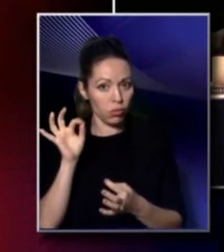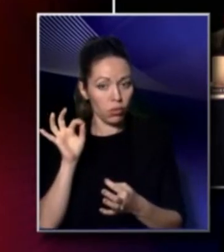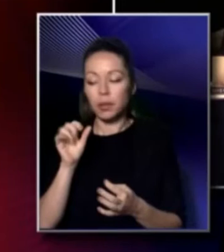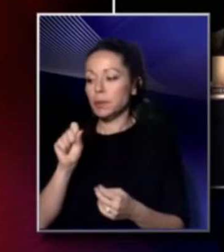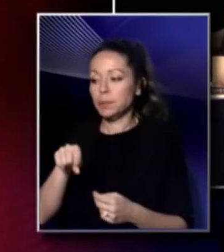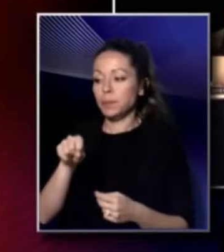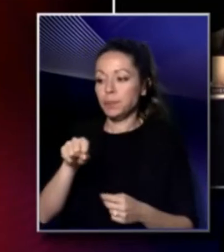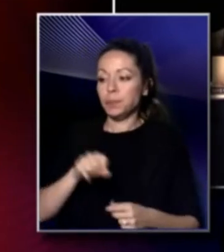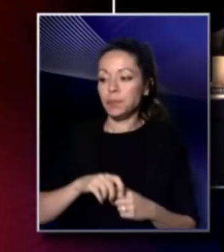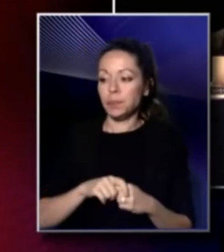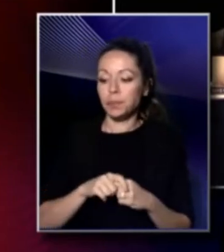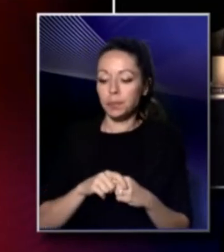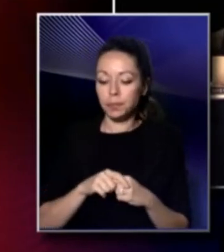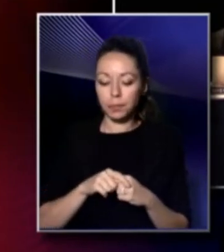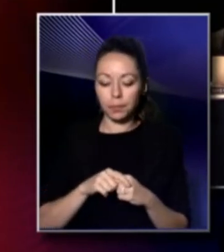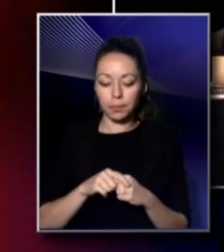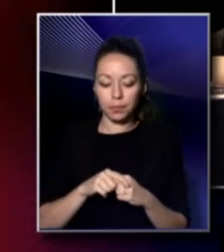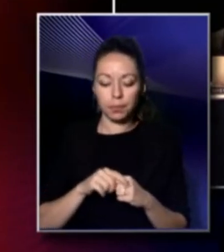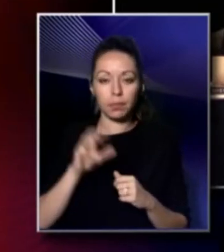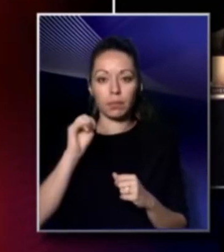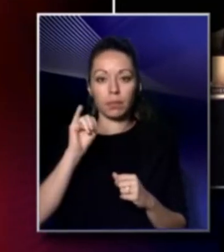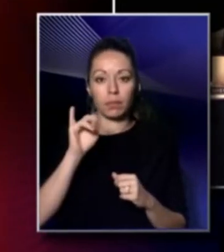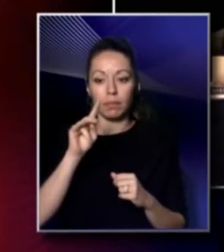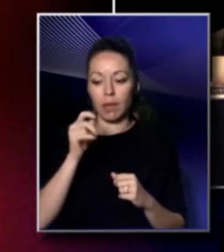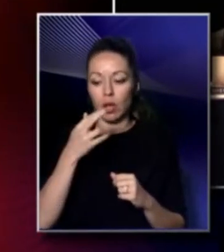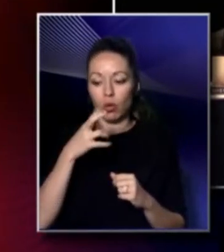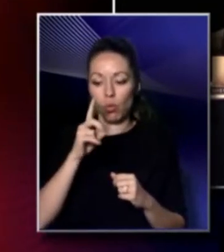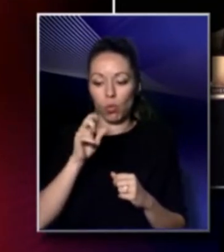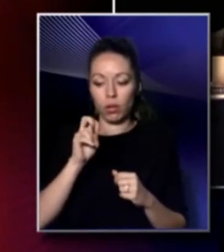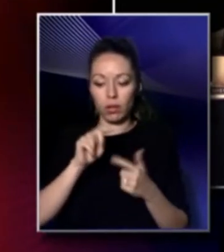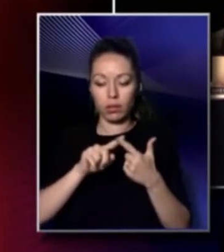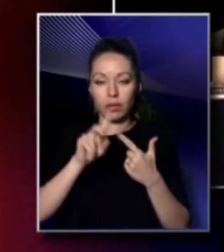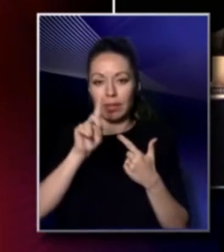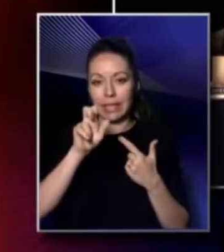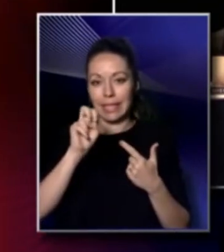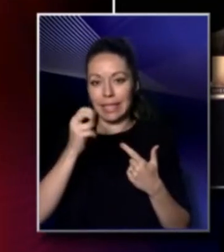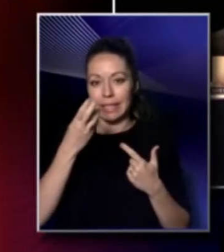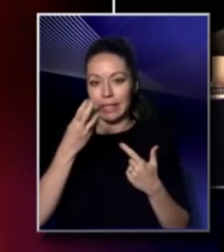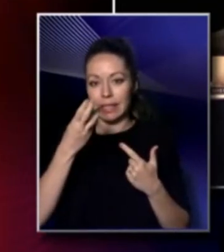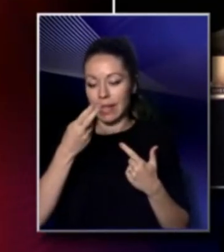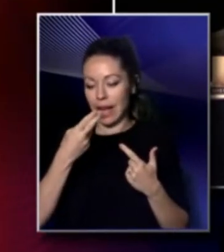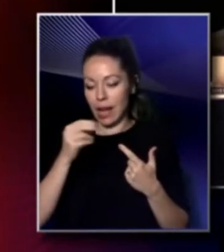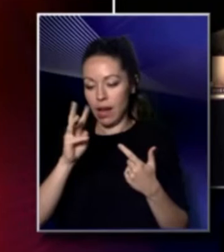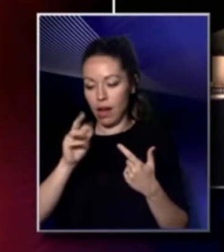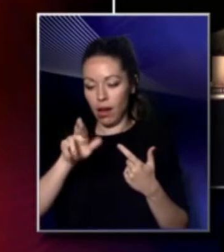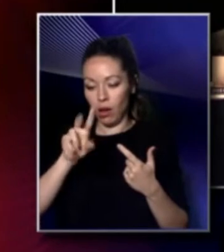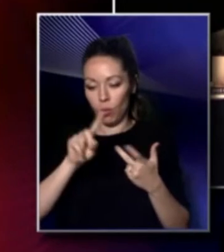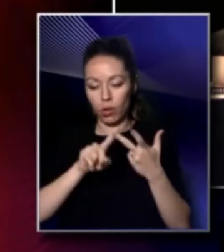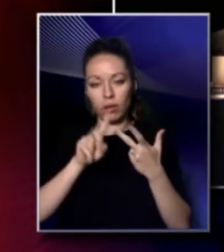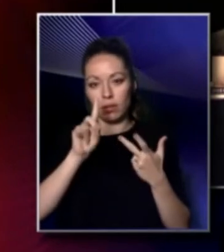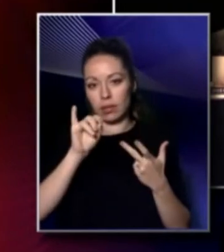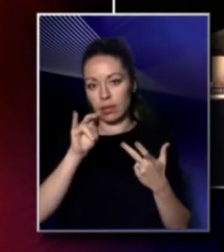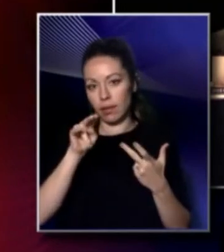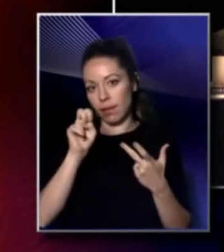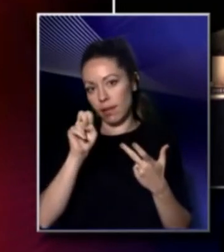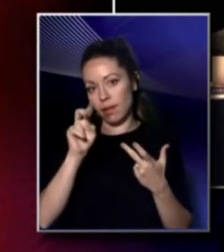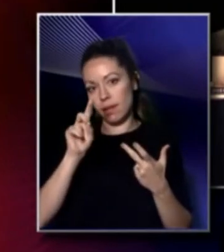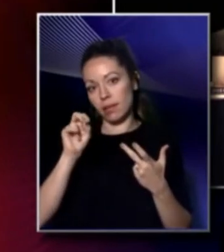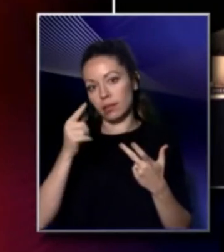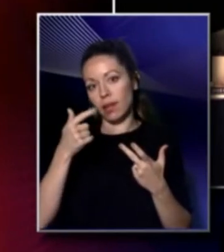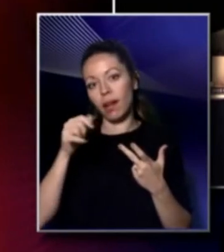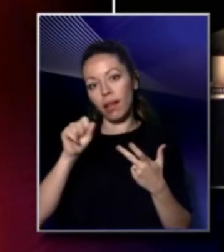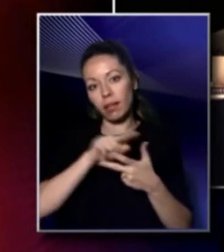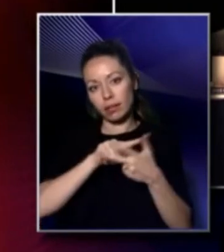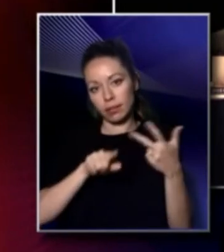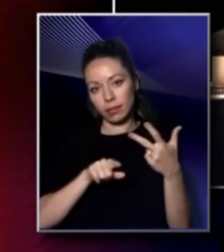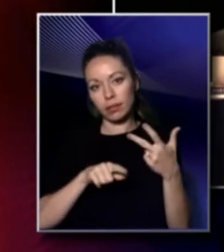Yes. Okay, so that would be Mike Gordon, Dean Howard, and Diane Douglas. And that would be, my suggestion to you